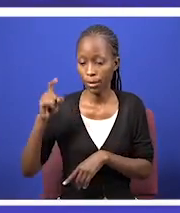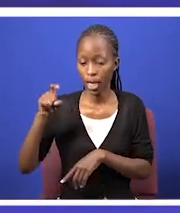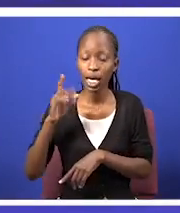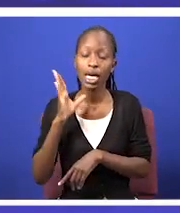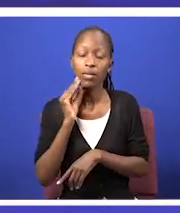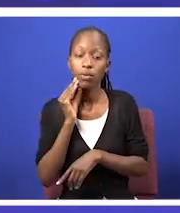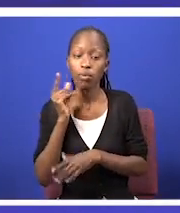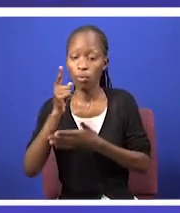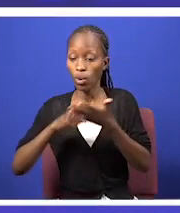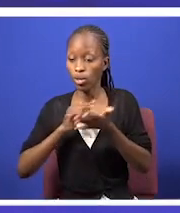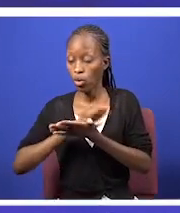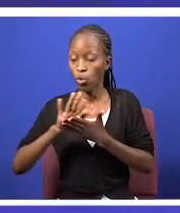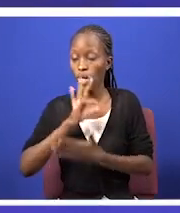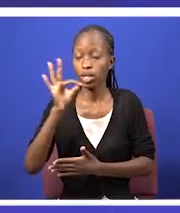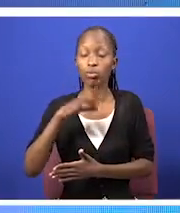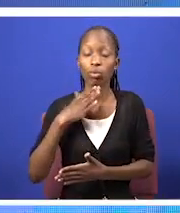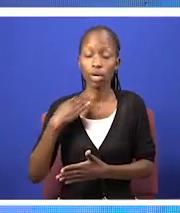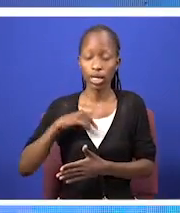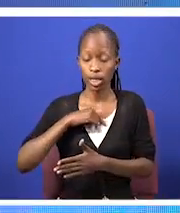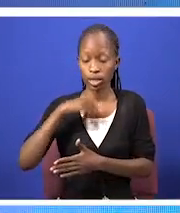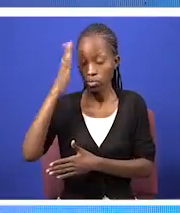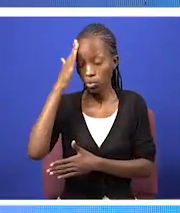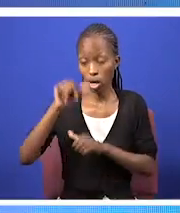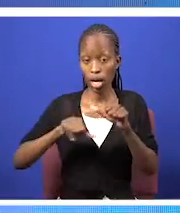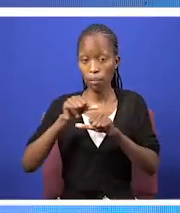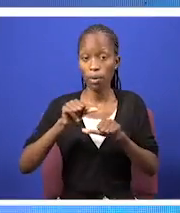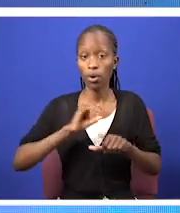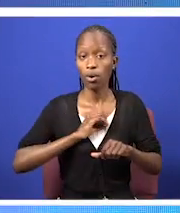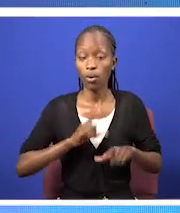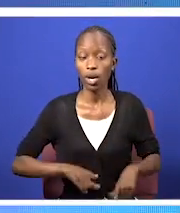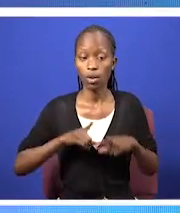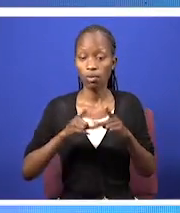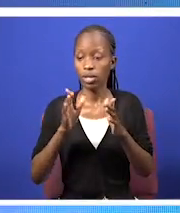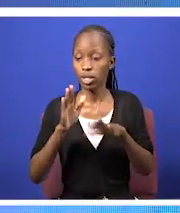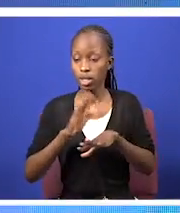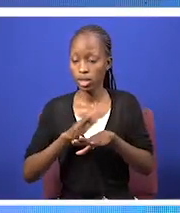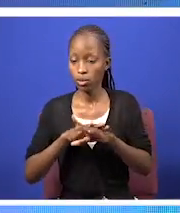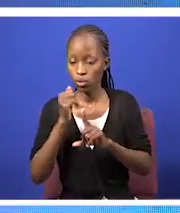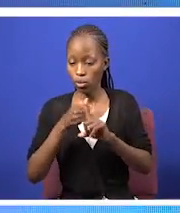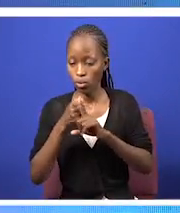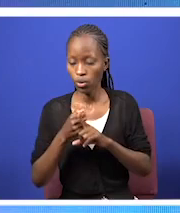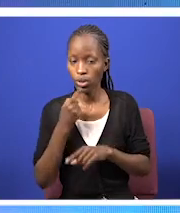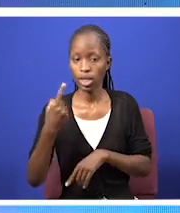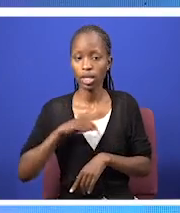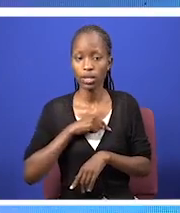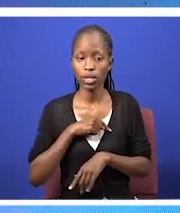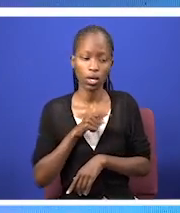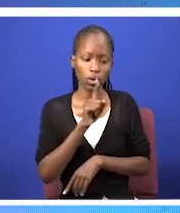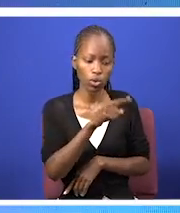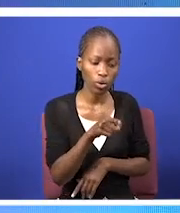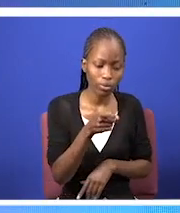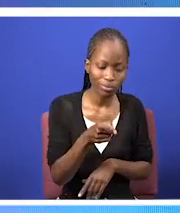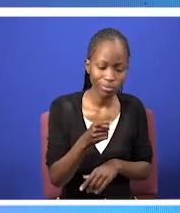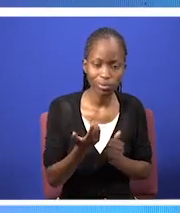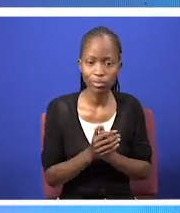that we experience what he wants us to know about our own lives. As a good advocate, he will convict us and say, this is where